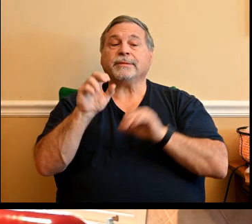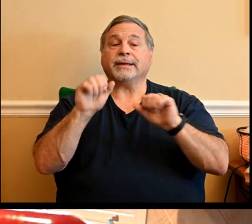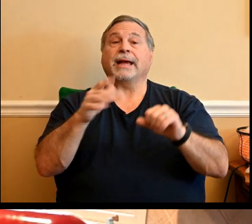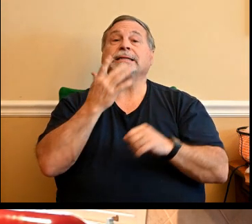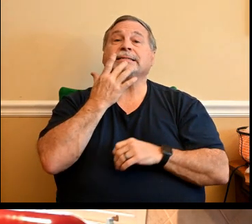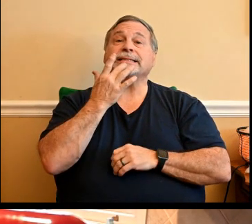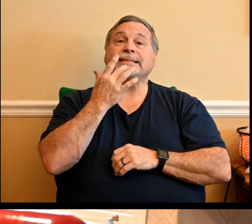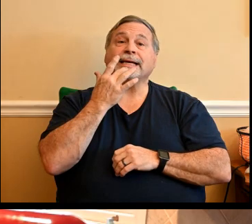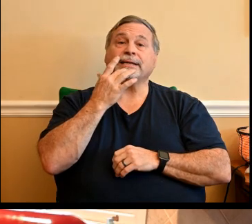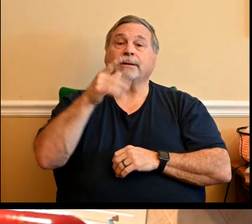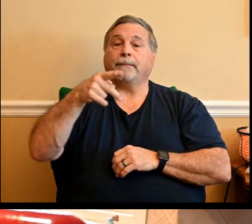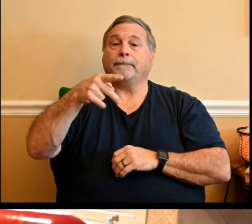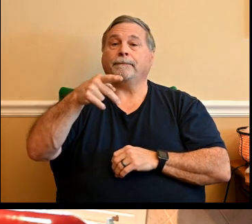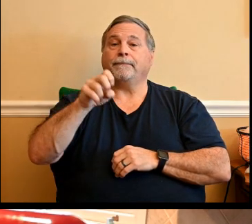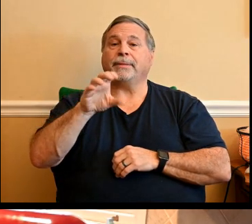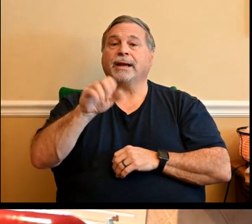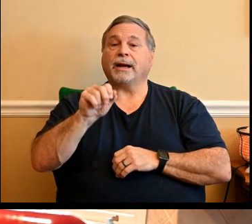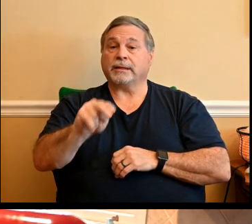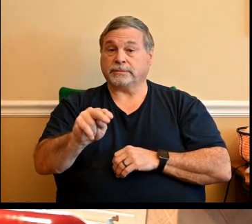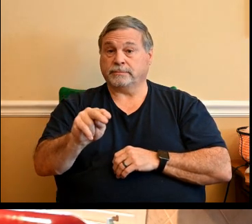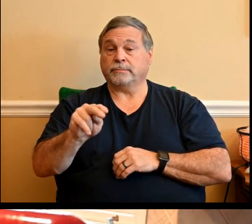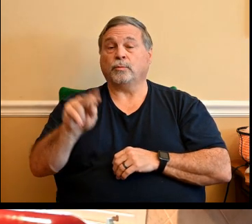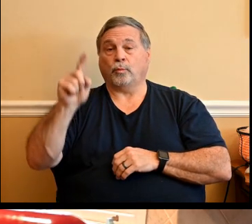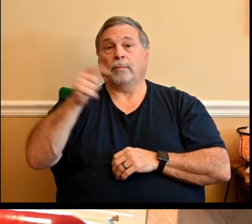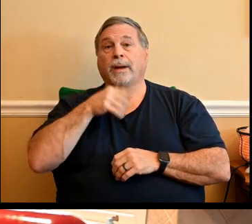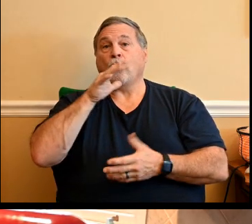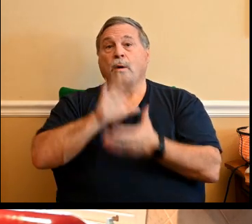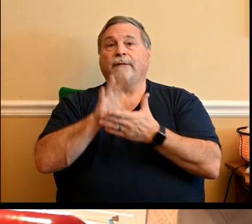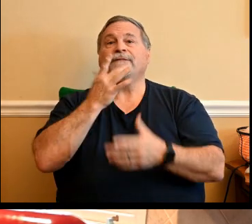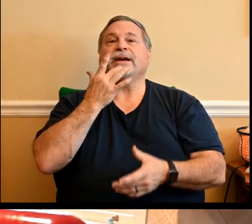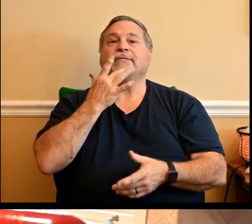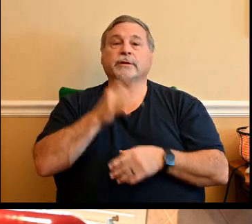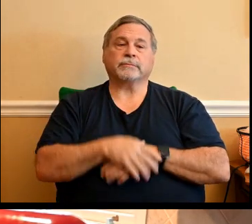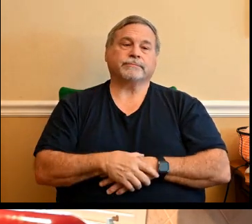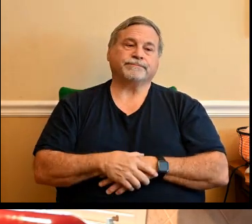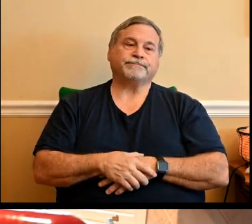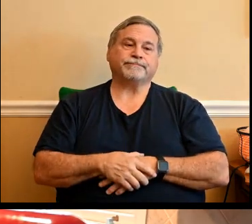You can taste those pecans in it. It's one of my wife's favorites. So,